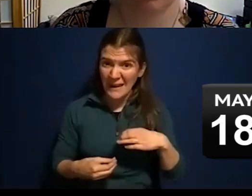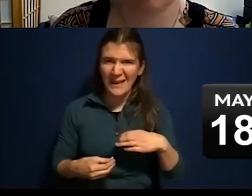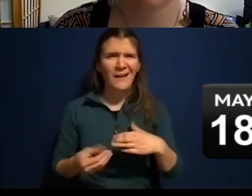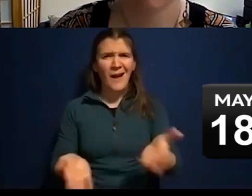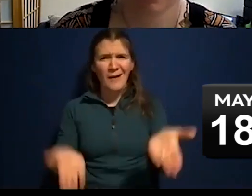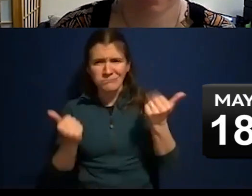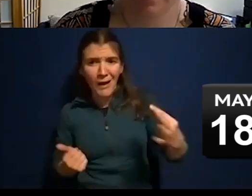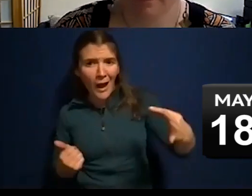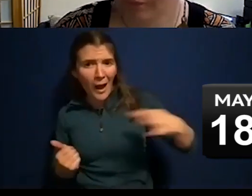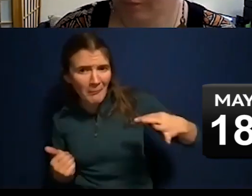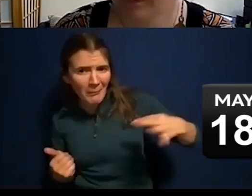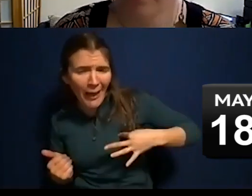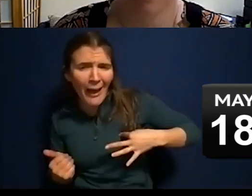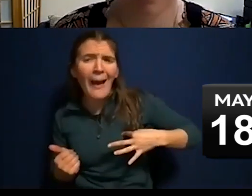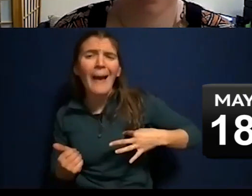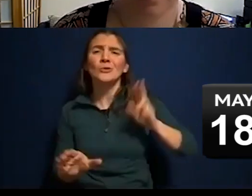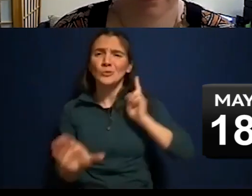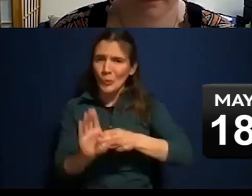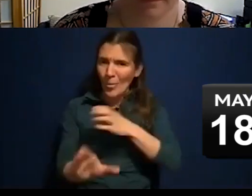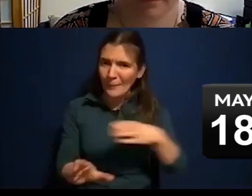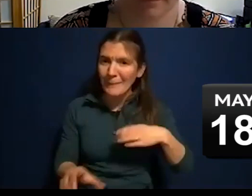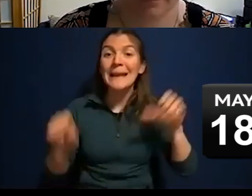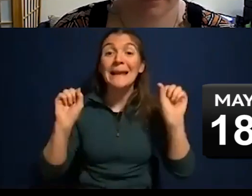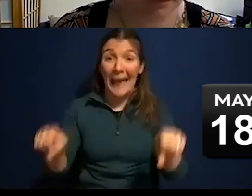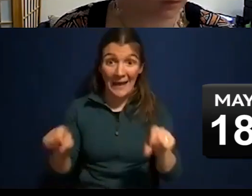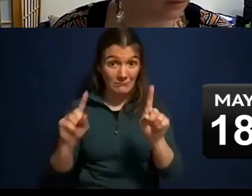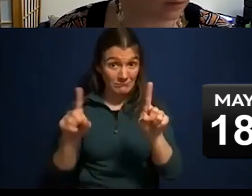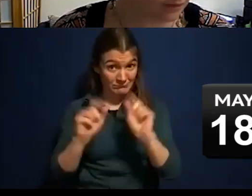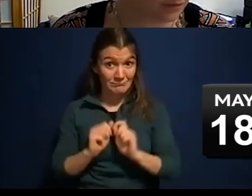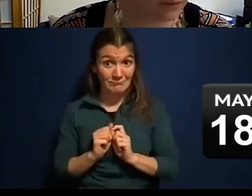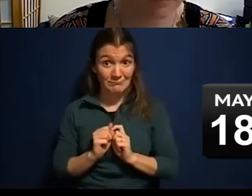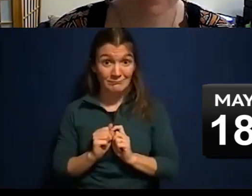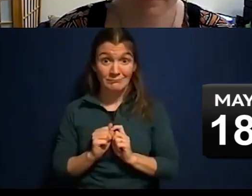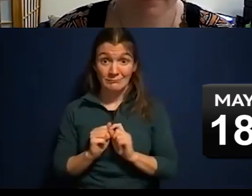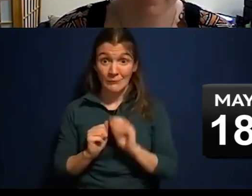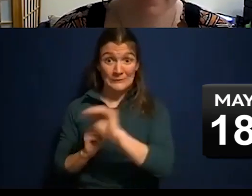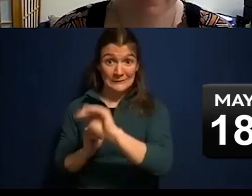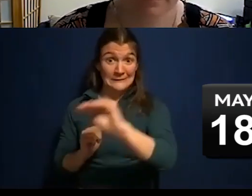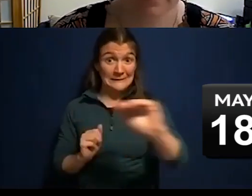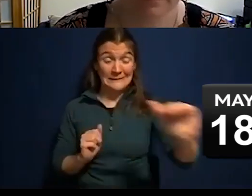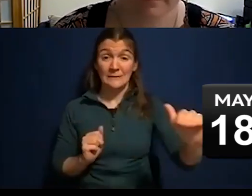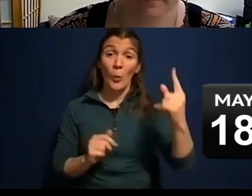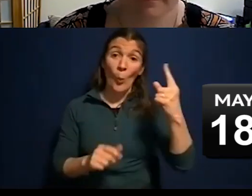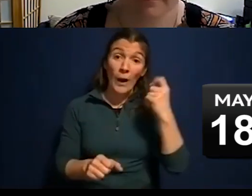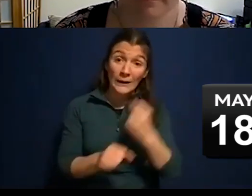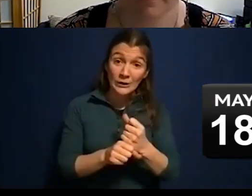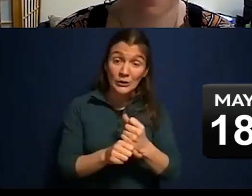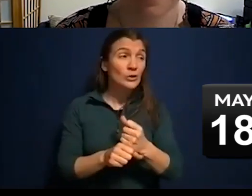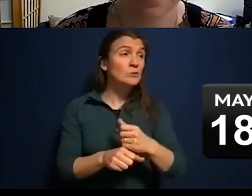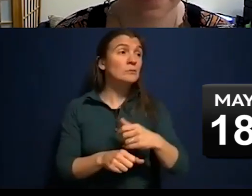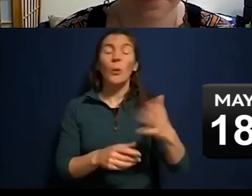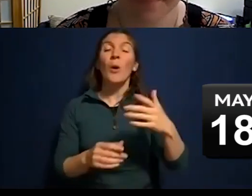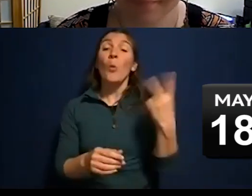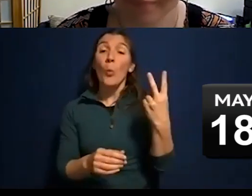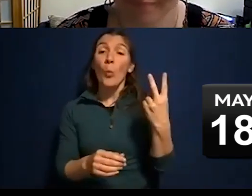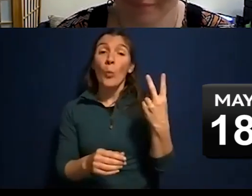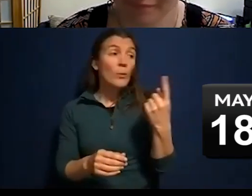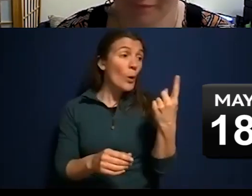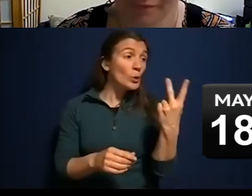to apply to be a member there. And I think that's equally true, whether it's one seat or five seats that are available.